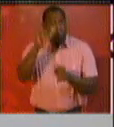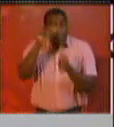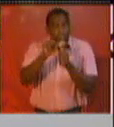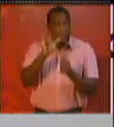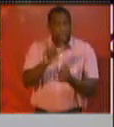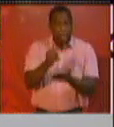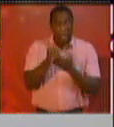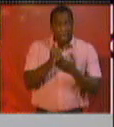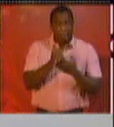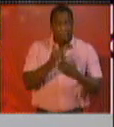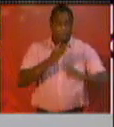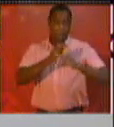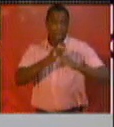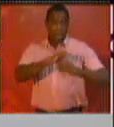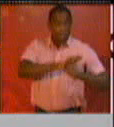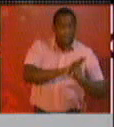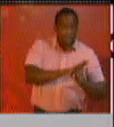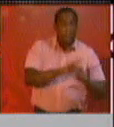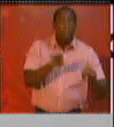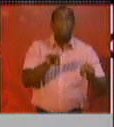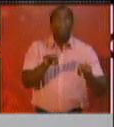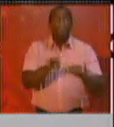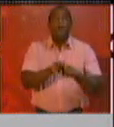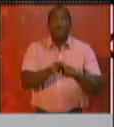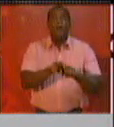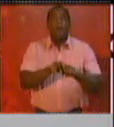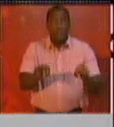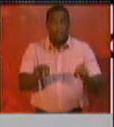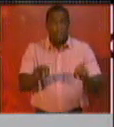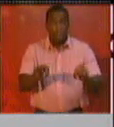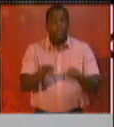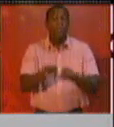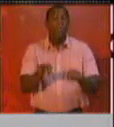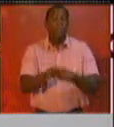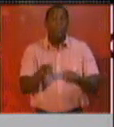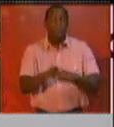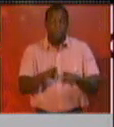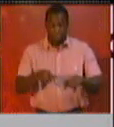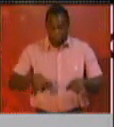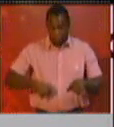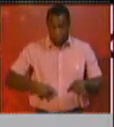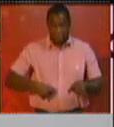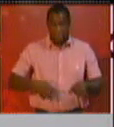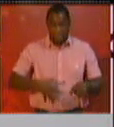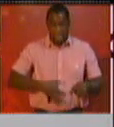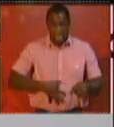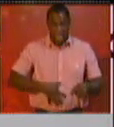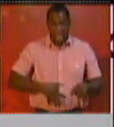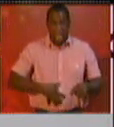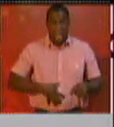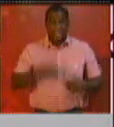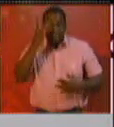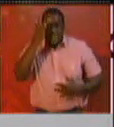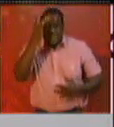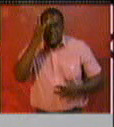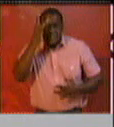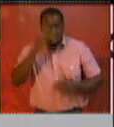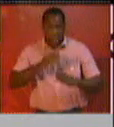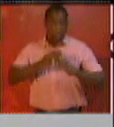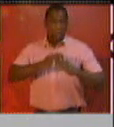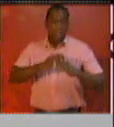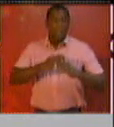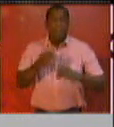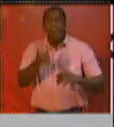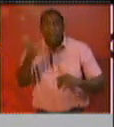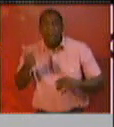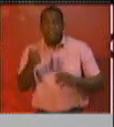risk of diarrhea and diarrheal disease. We're reducing the risk of transmission of lots of pathogens that can be transmitted